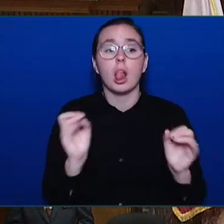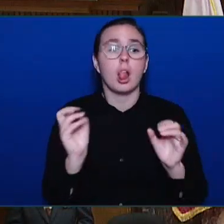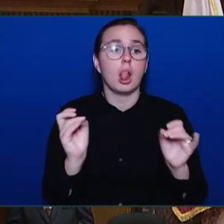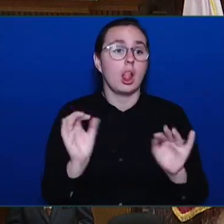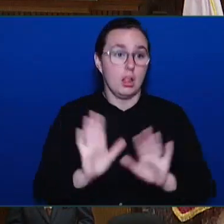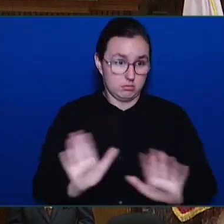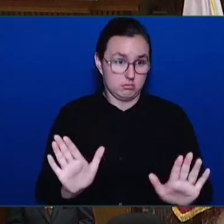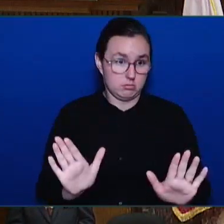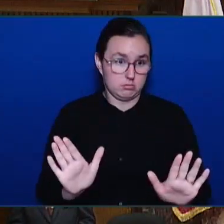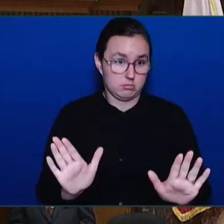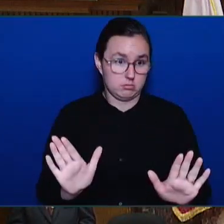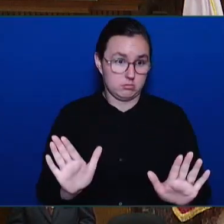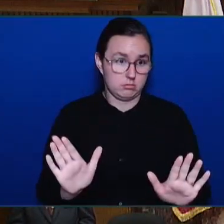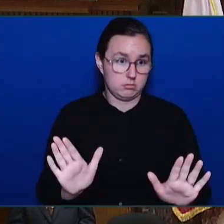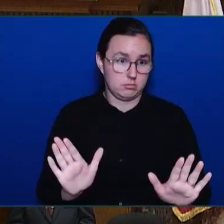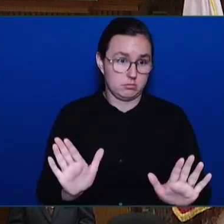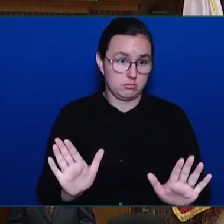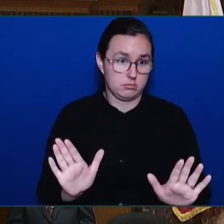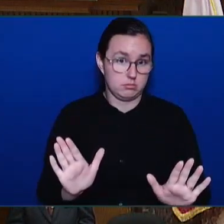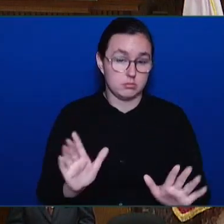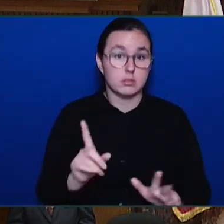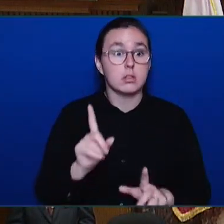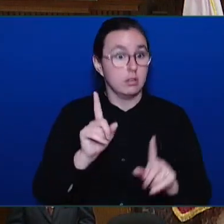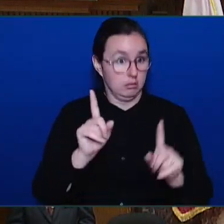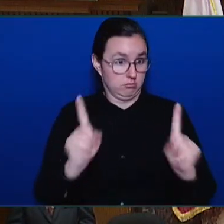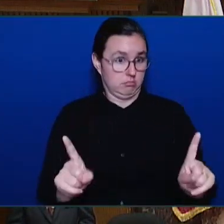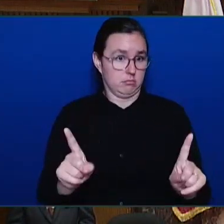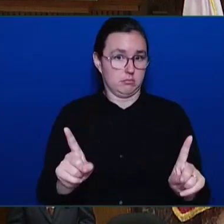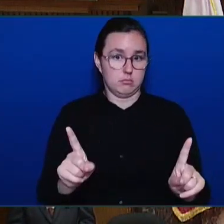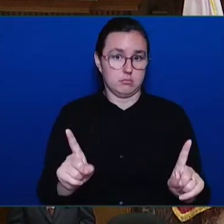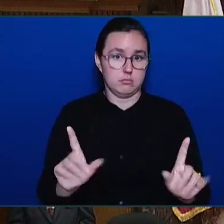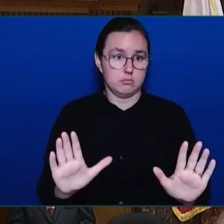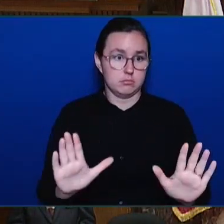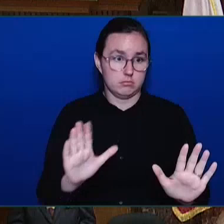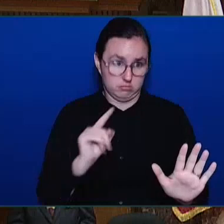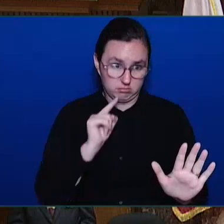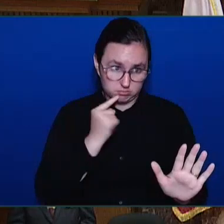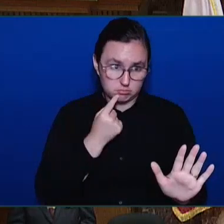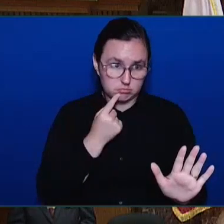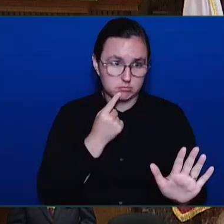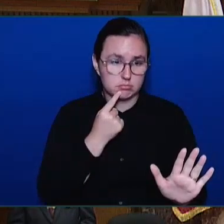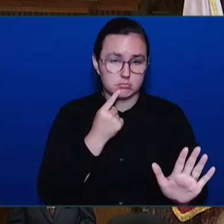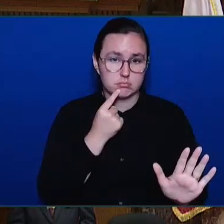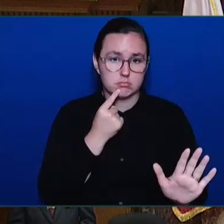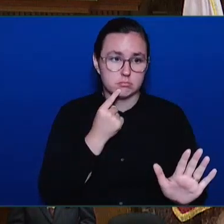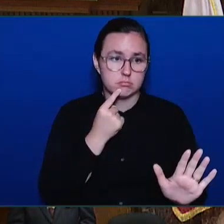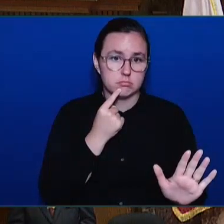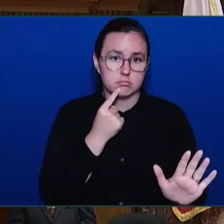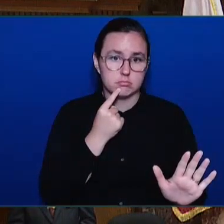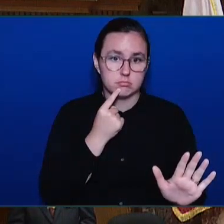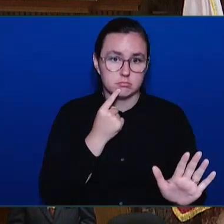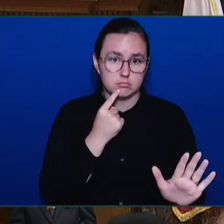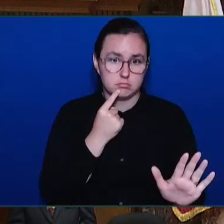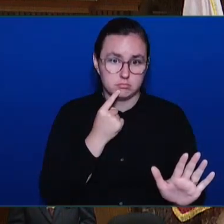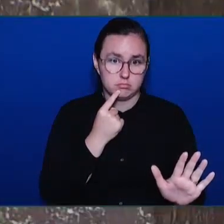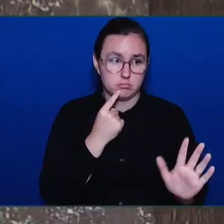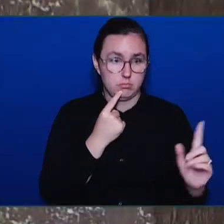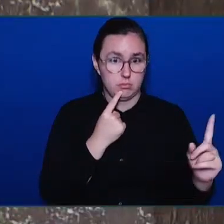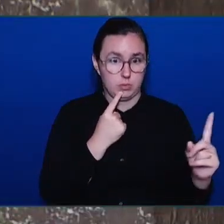Members, question was asked. House Leader is going to answer the question. Please continue. Thank you, Honourable